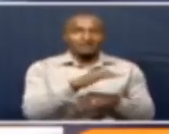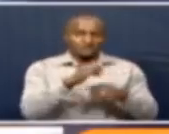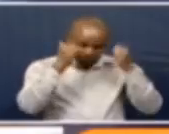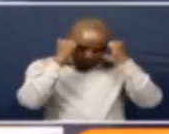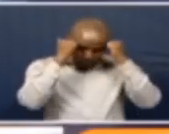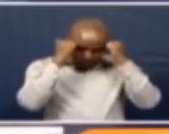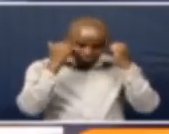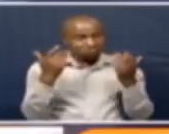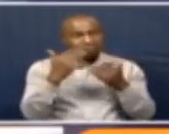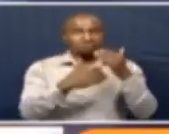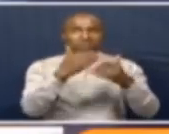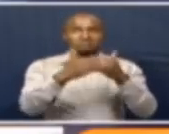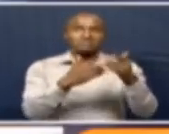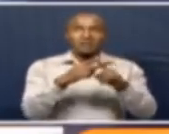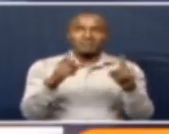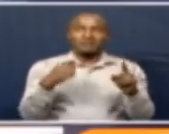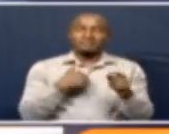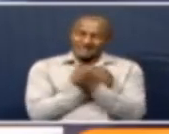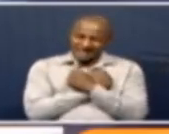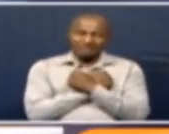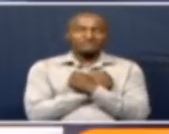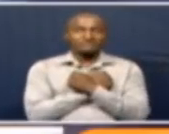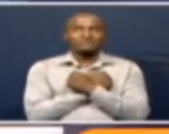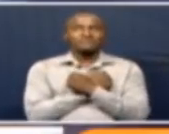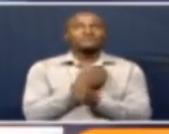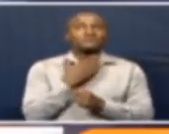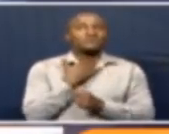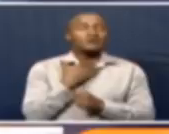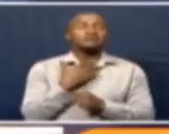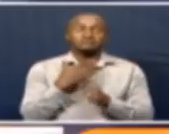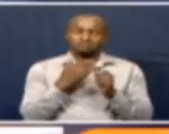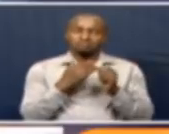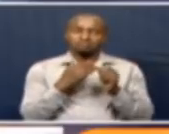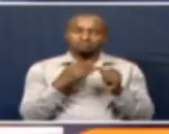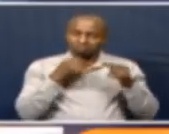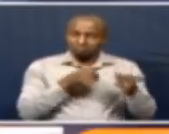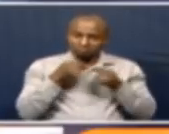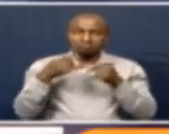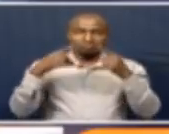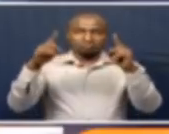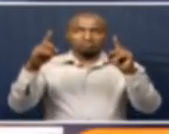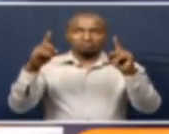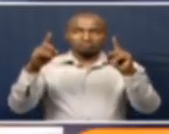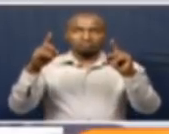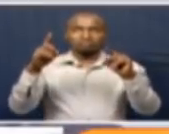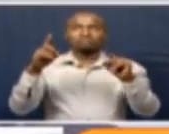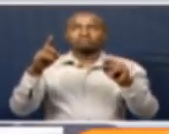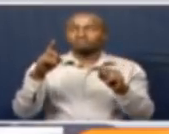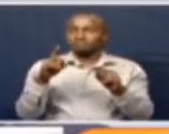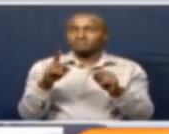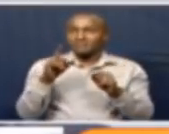ahead with my studies, yeah? But then because I love it, I know I want to make a career out of it. So I have to keep on. Just like a